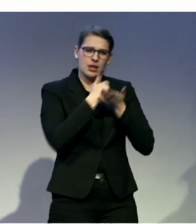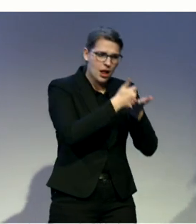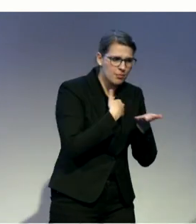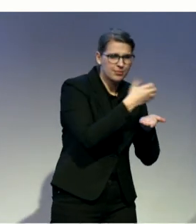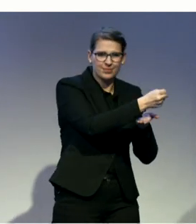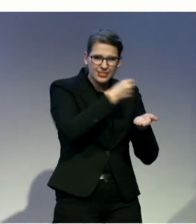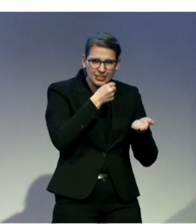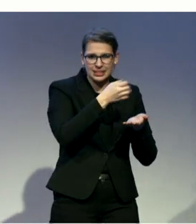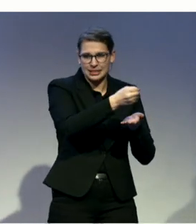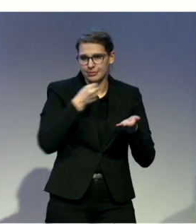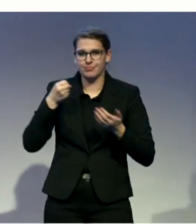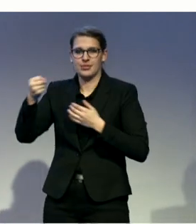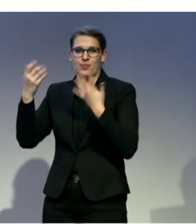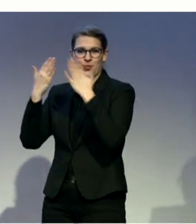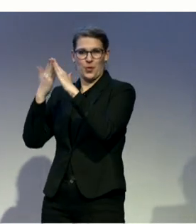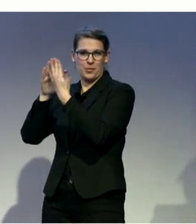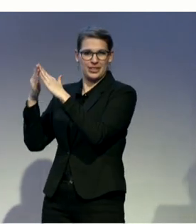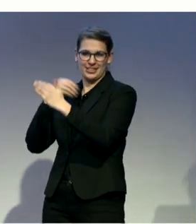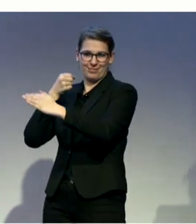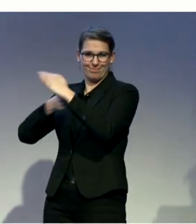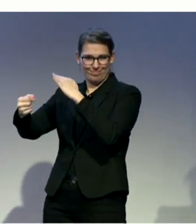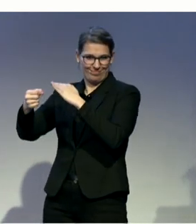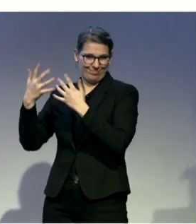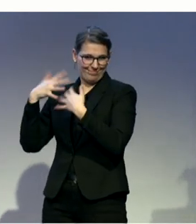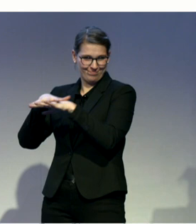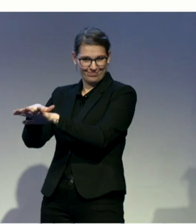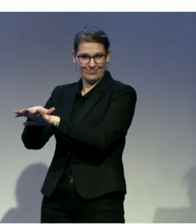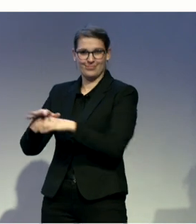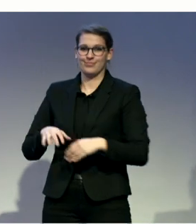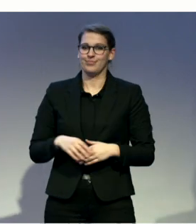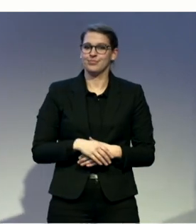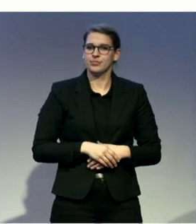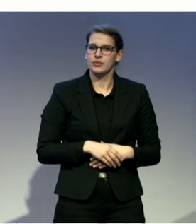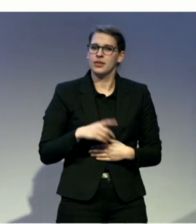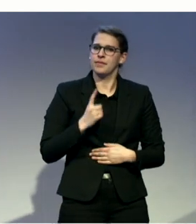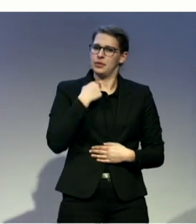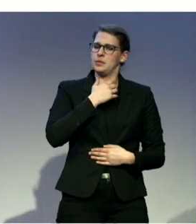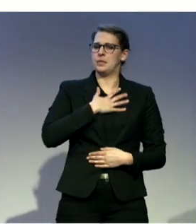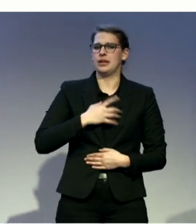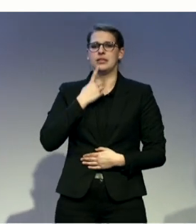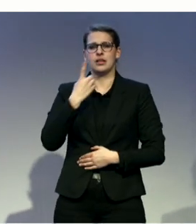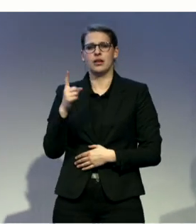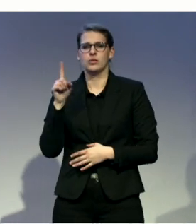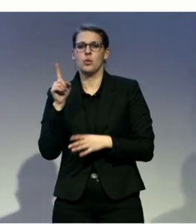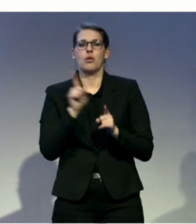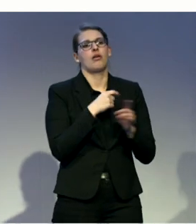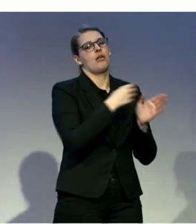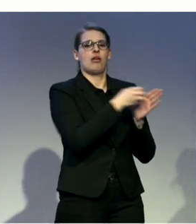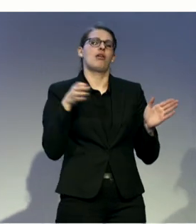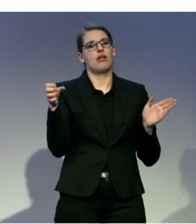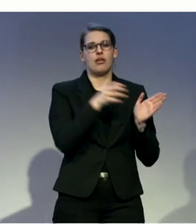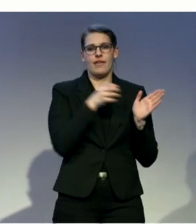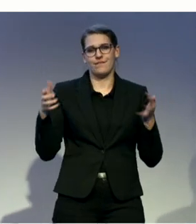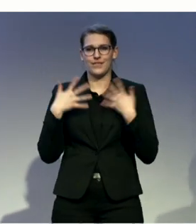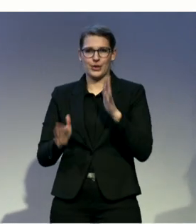services. I have to be clear from the beginning that it's not about moving people from one place to another place. It's about